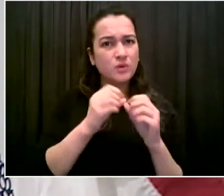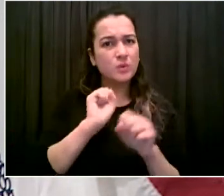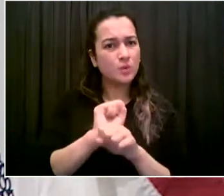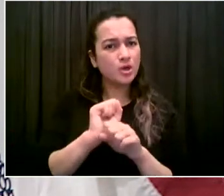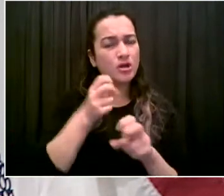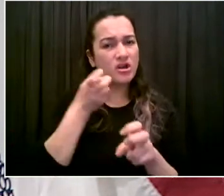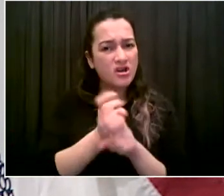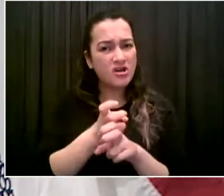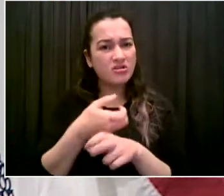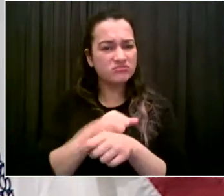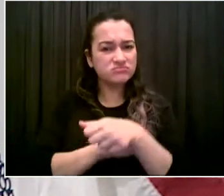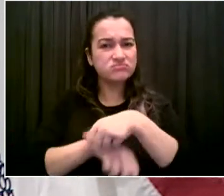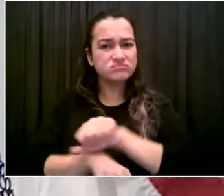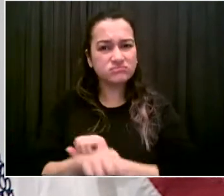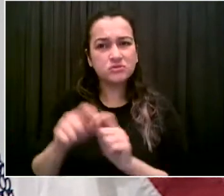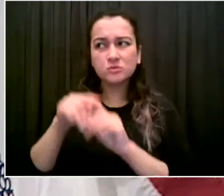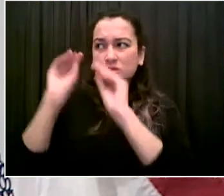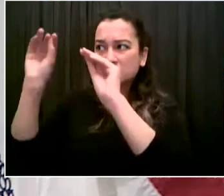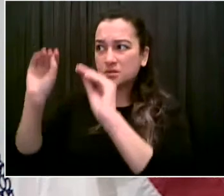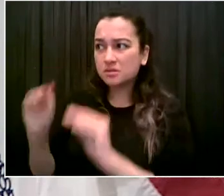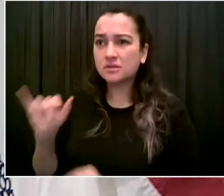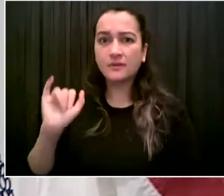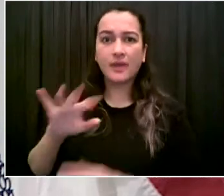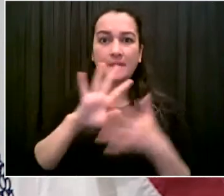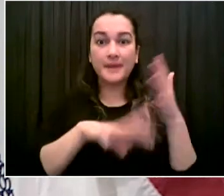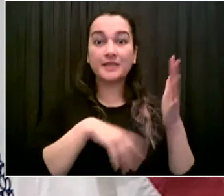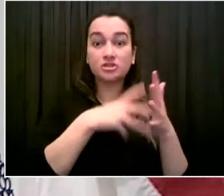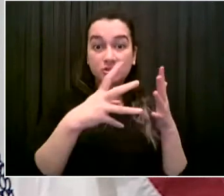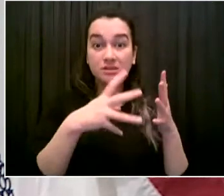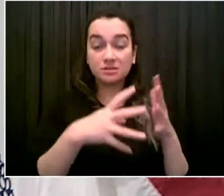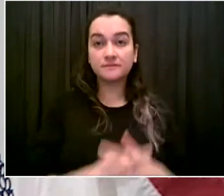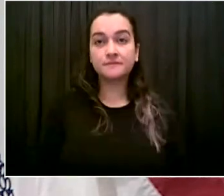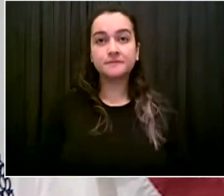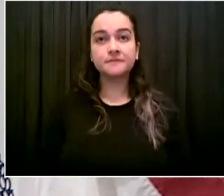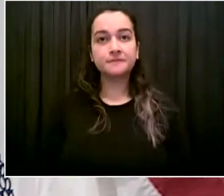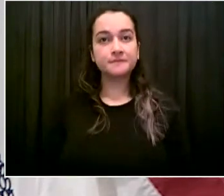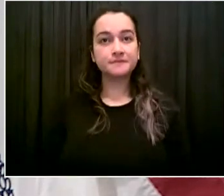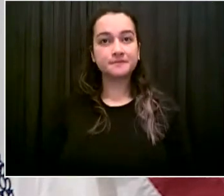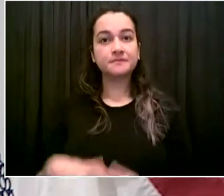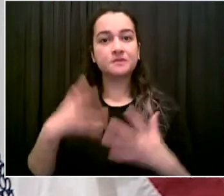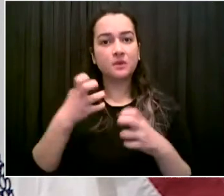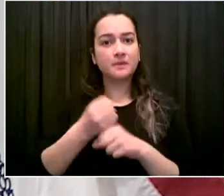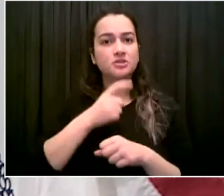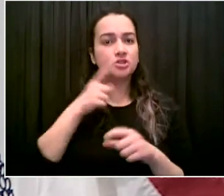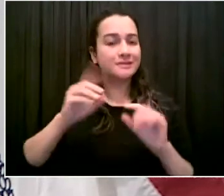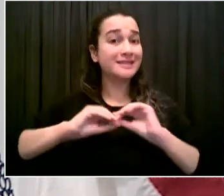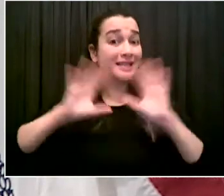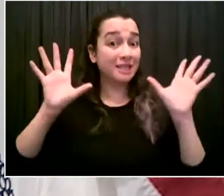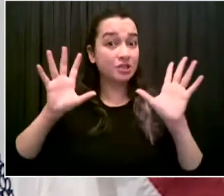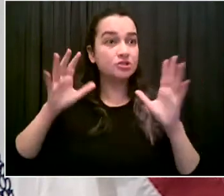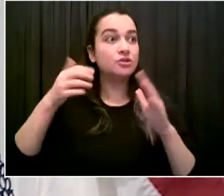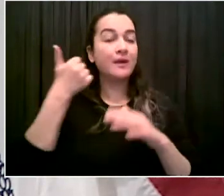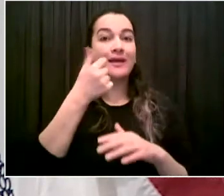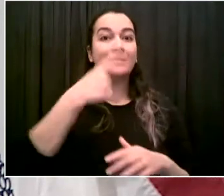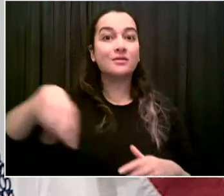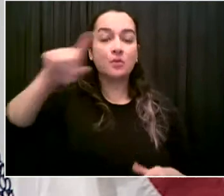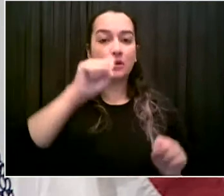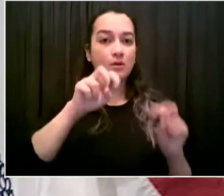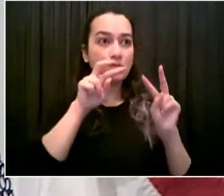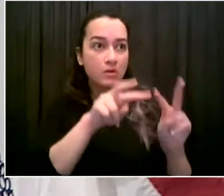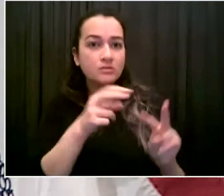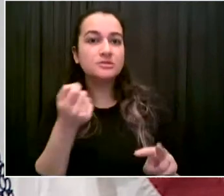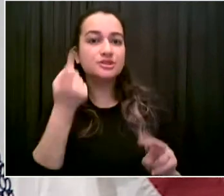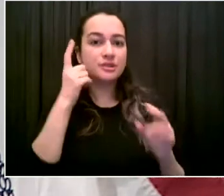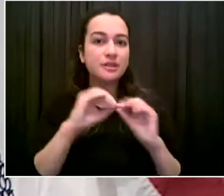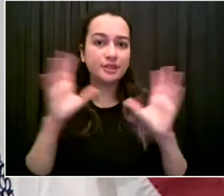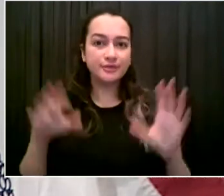consequences. But what I love about it is transparent. It's there for every New Yorker to see. Okay, everyone, as we wrap up today, I just want